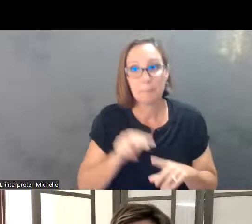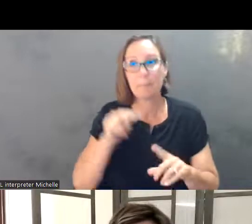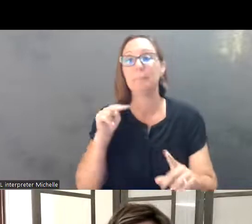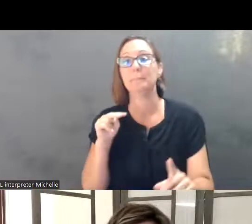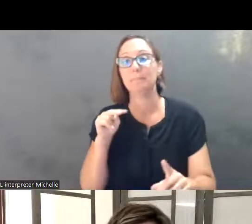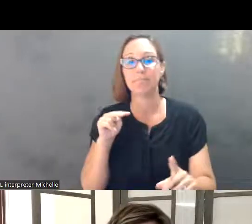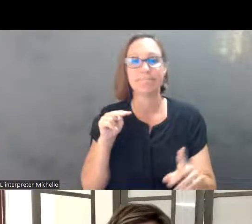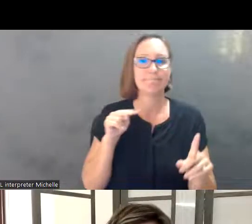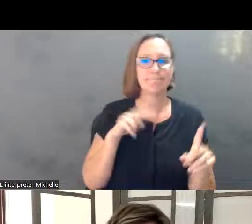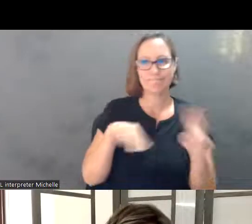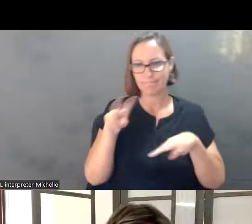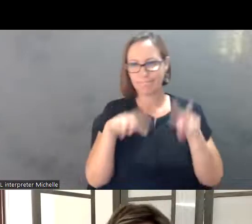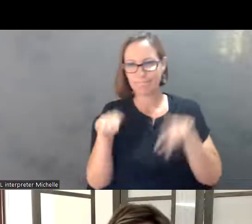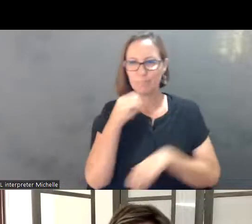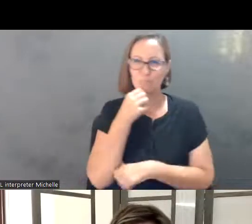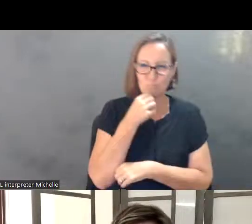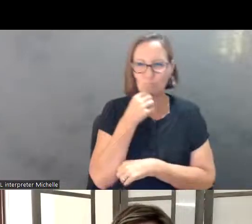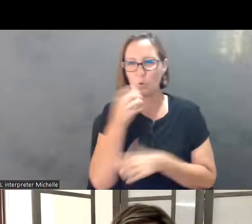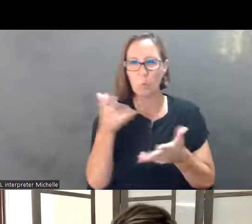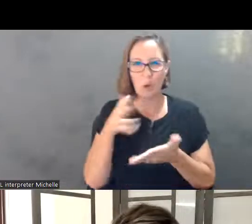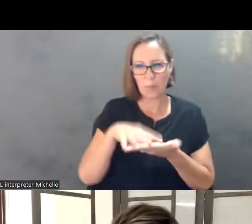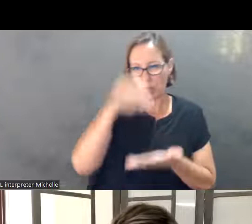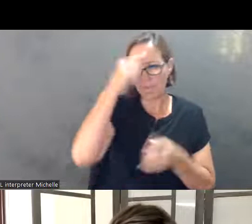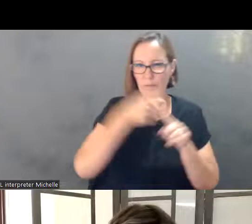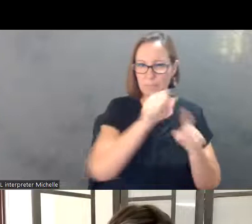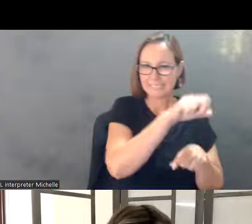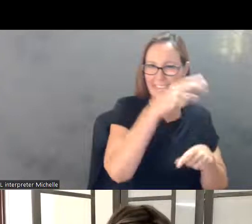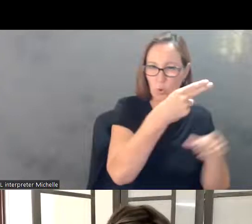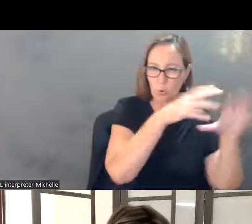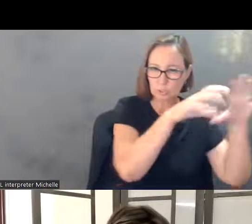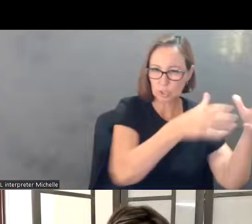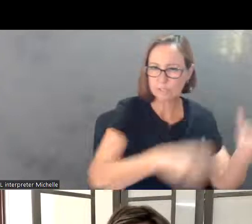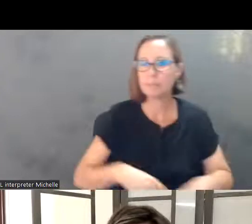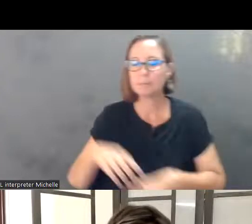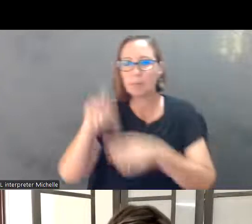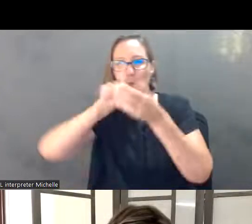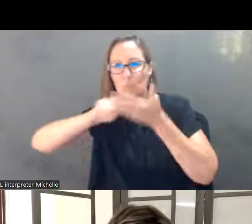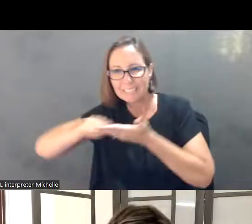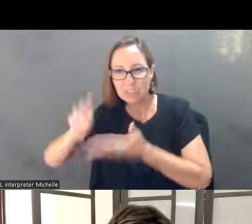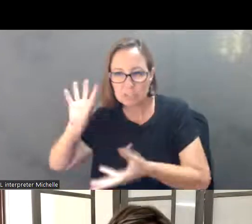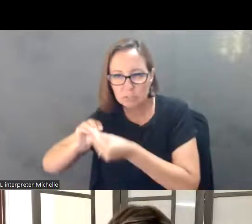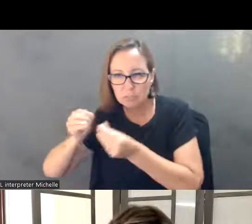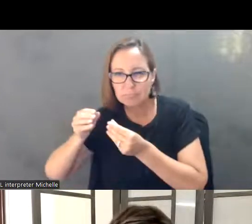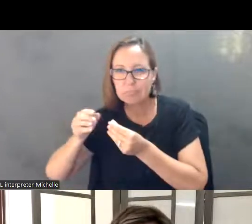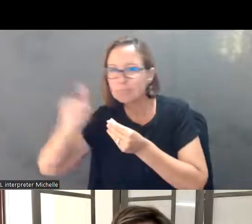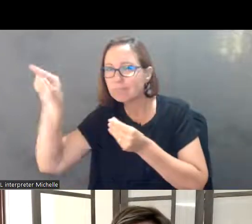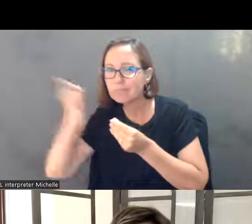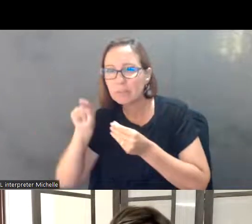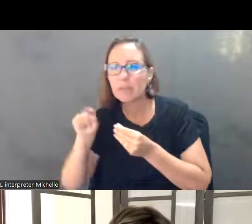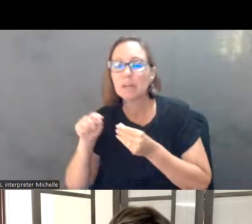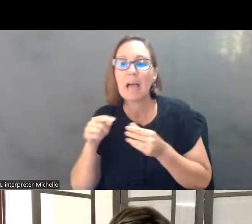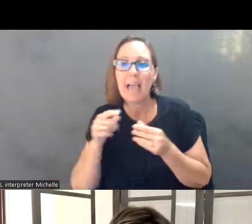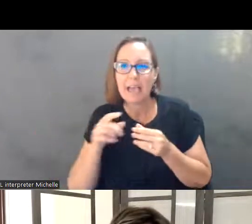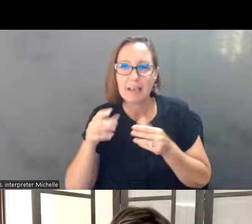at, okay, what are we learning from stakeholders? What are we learning from the research? And what have we learned through the direct care